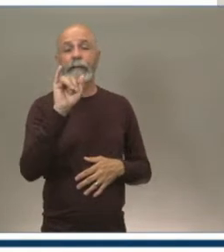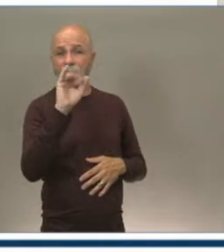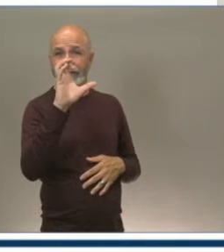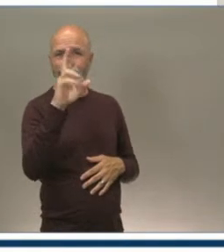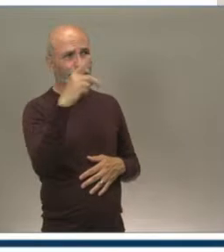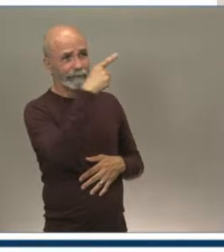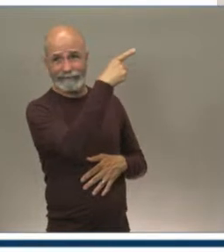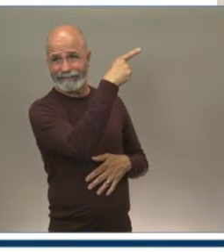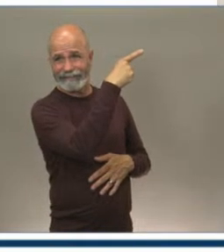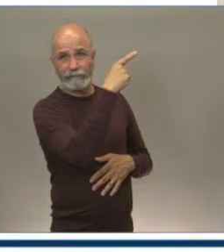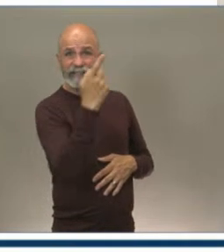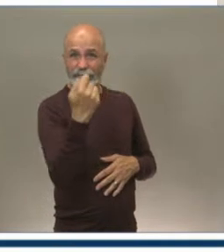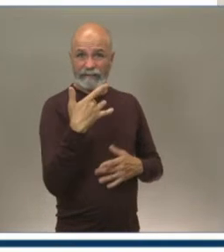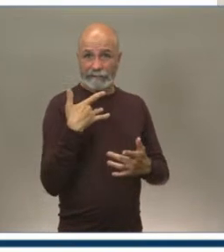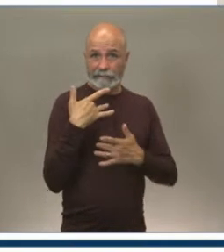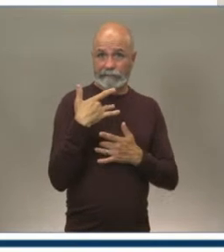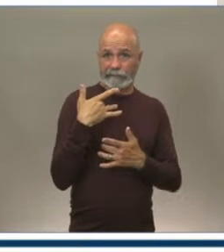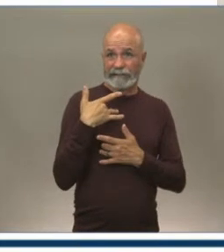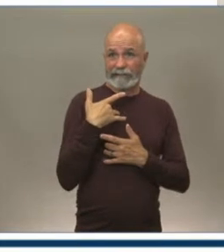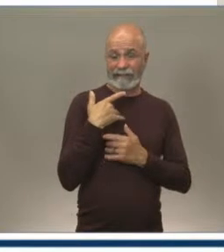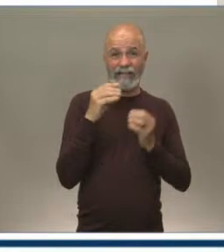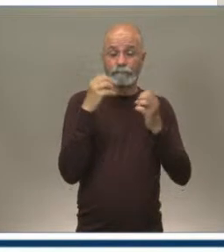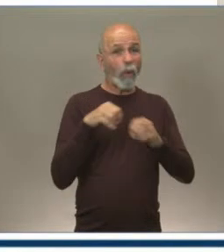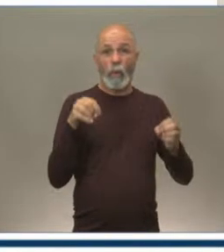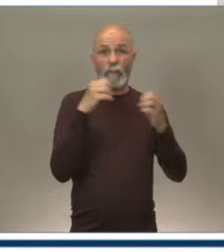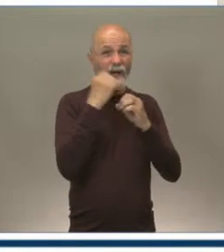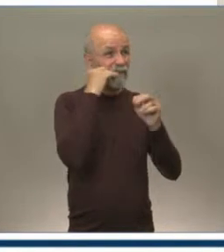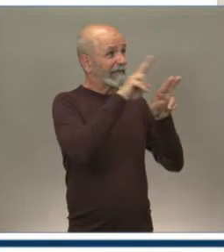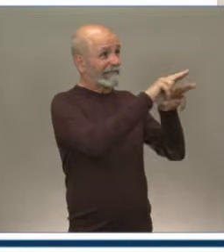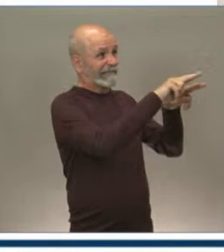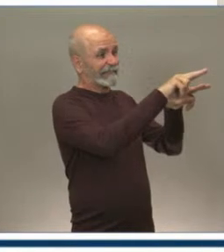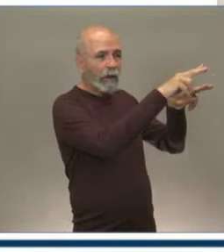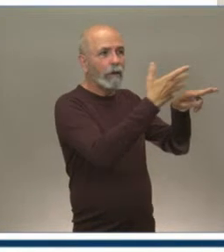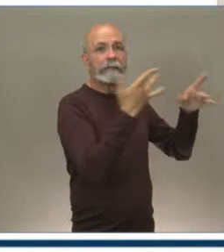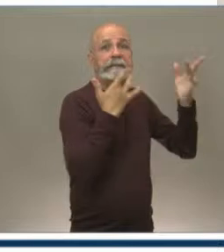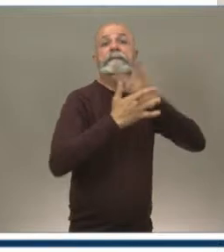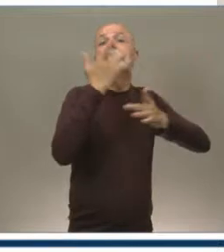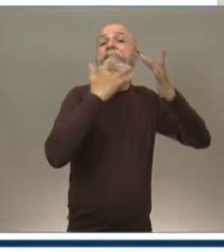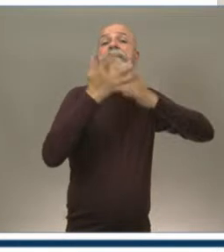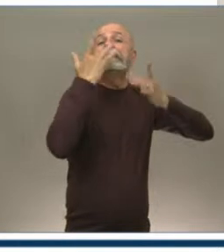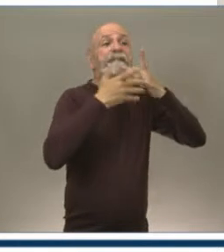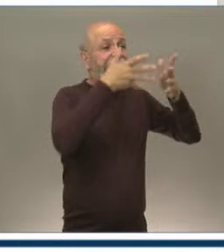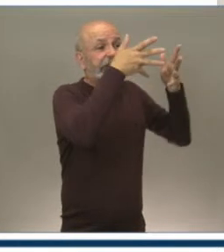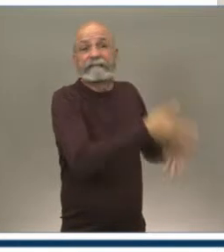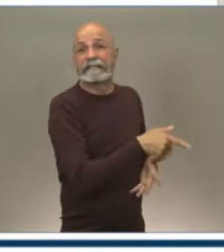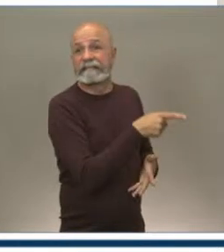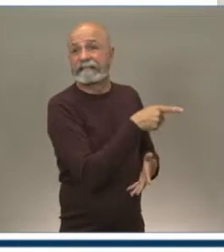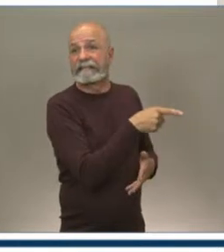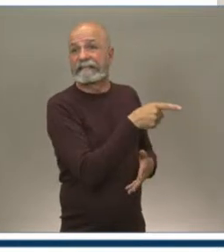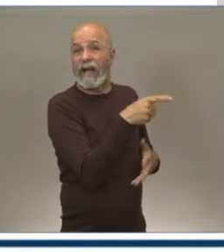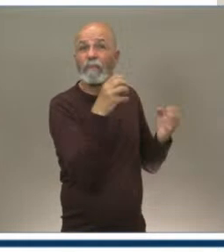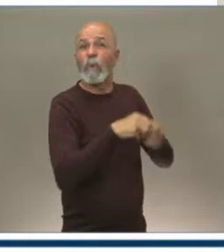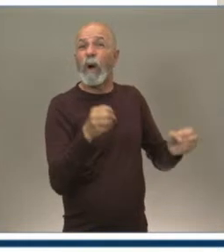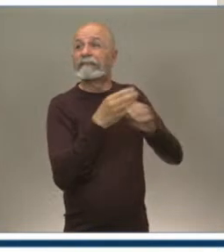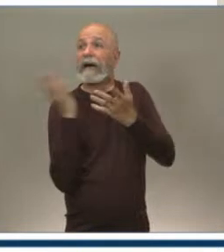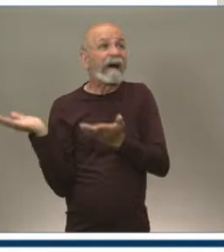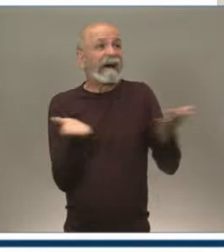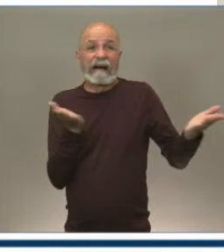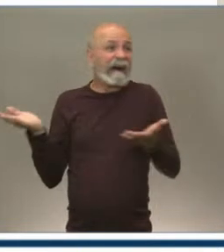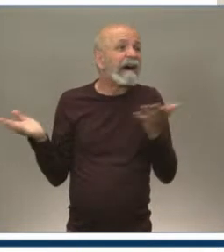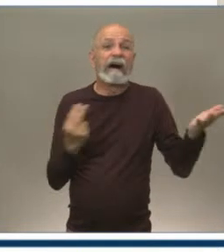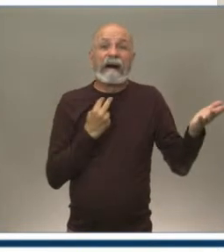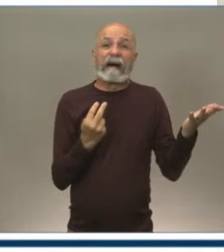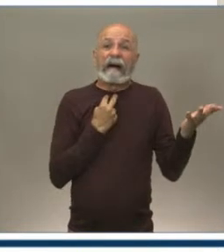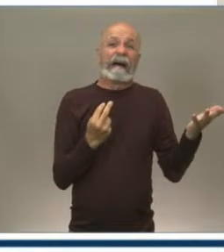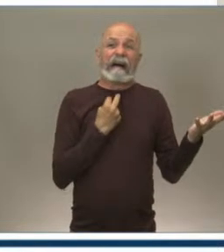we're going to run out of beds with cases still going up if we're seeing daily cases around the range of 100 as we